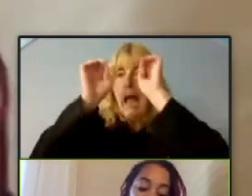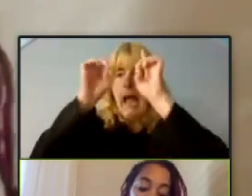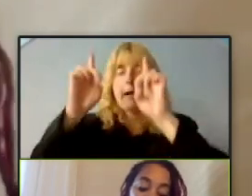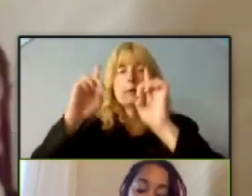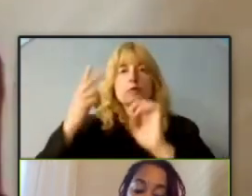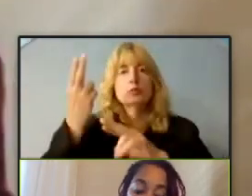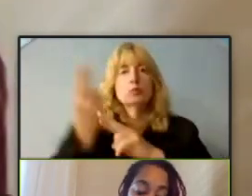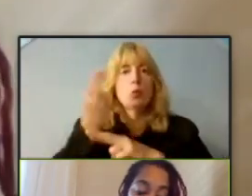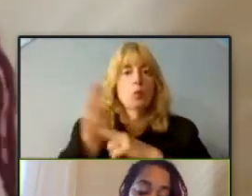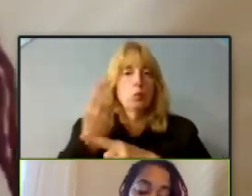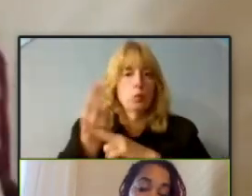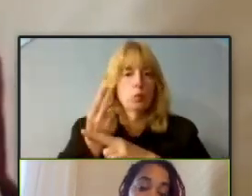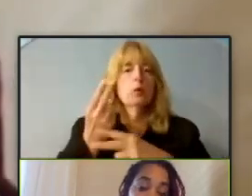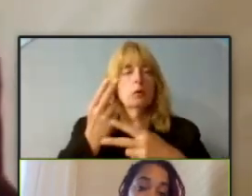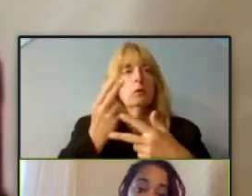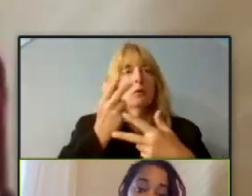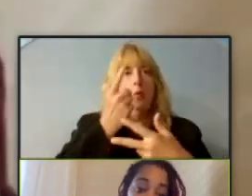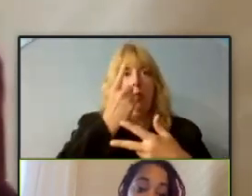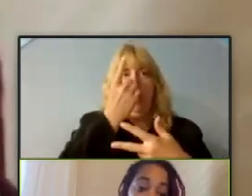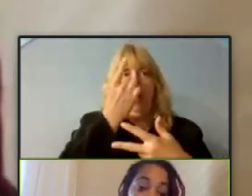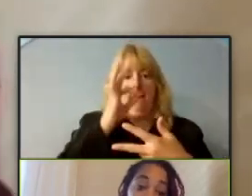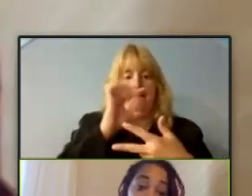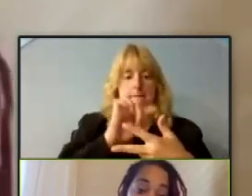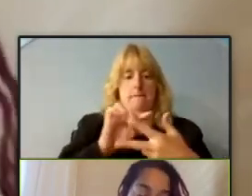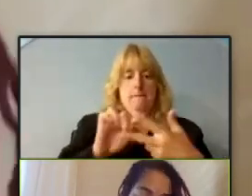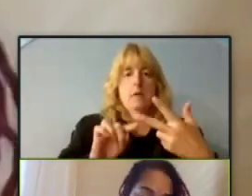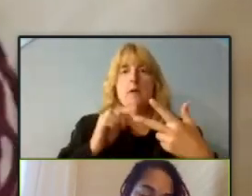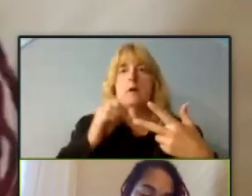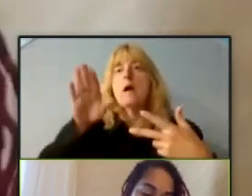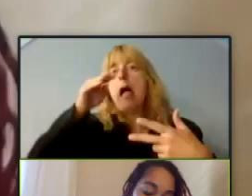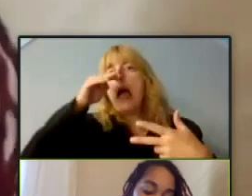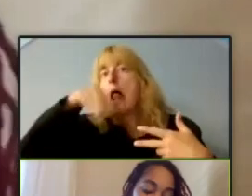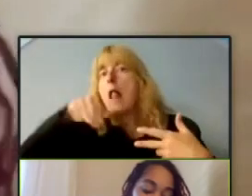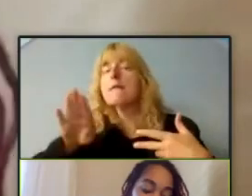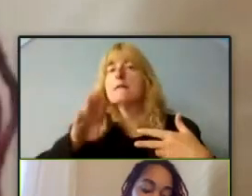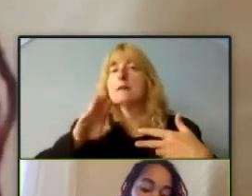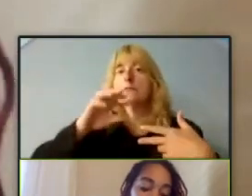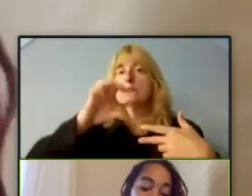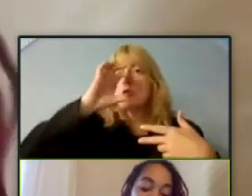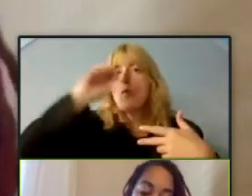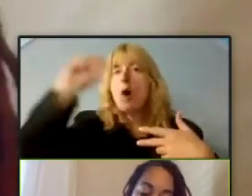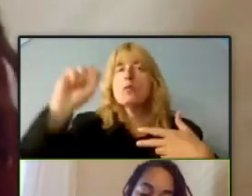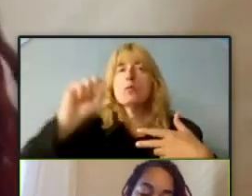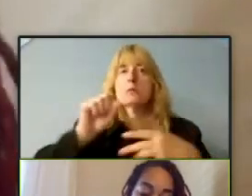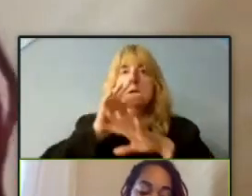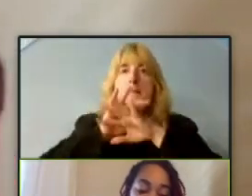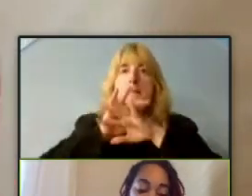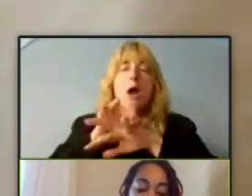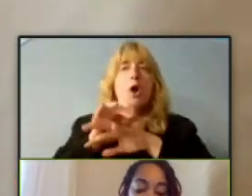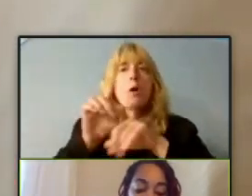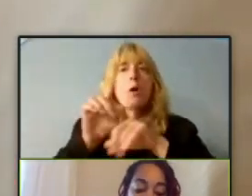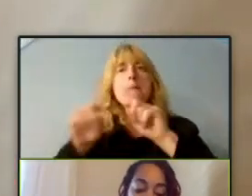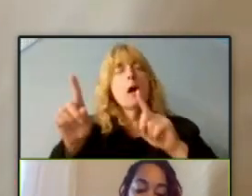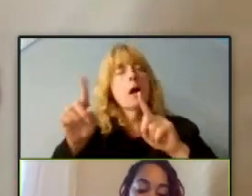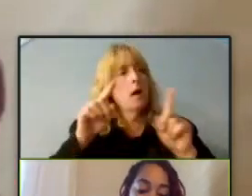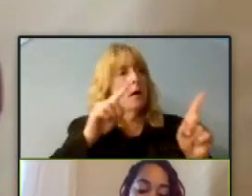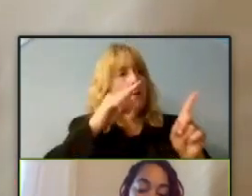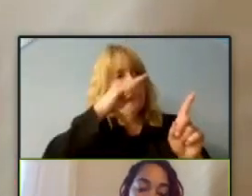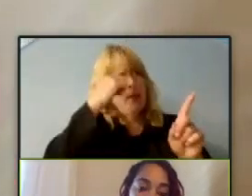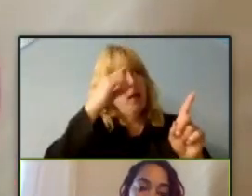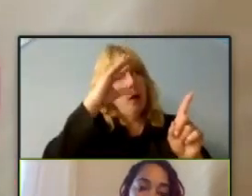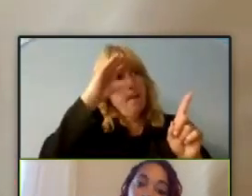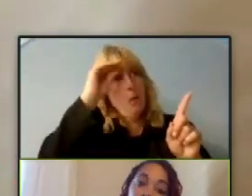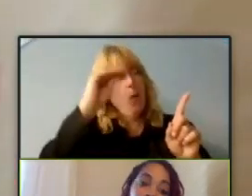these threats would save an elephant, a rhino, a spider. But Black boys get natural habitat